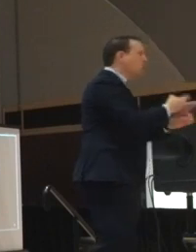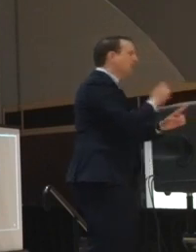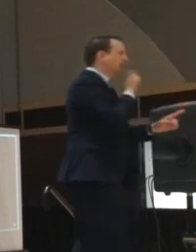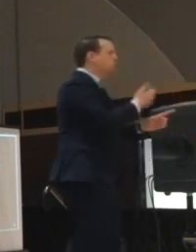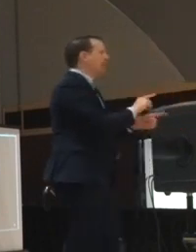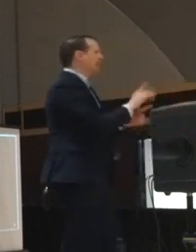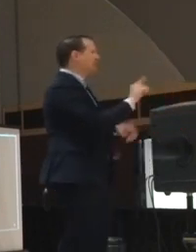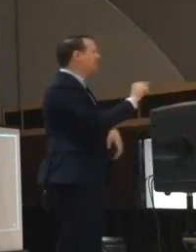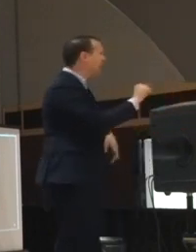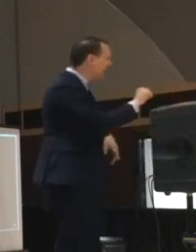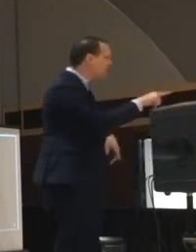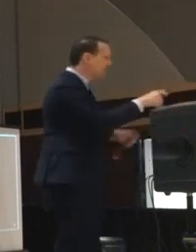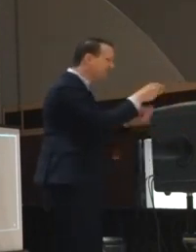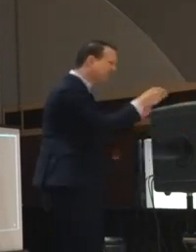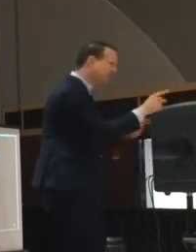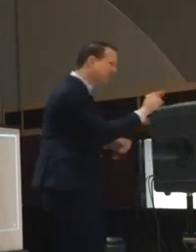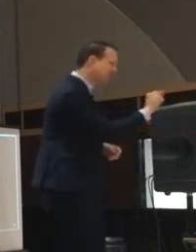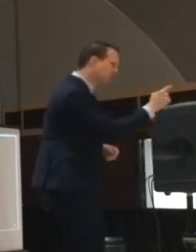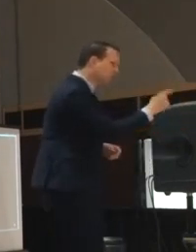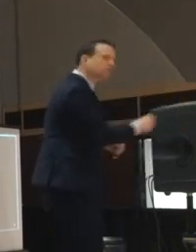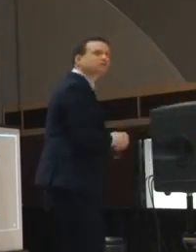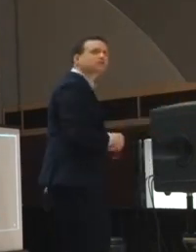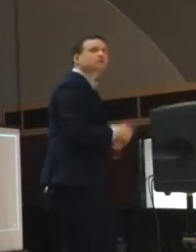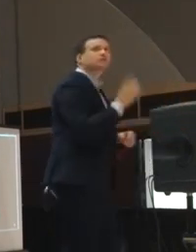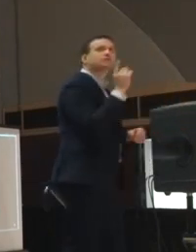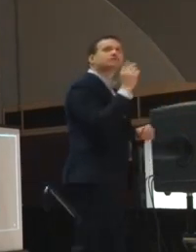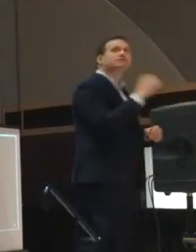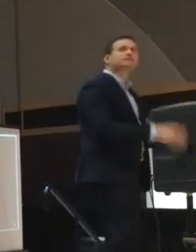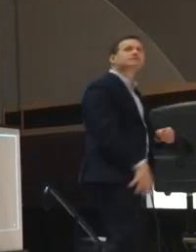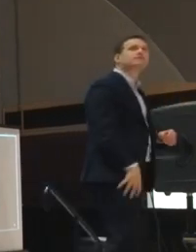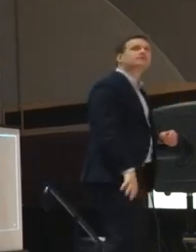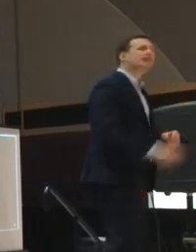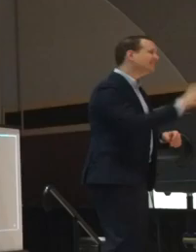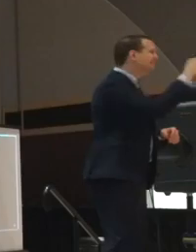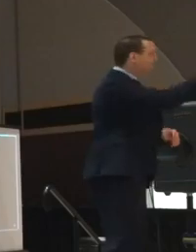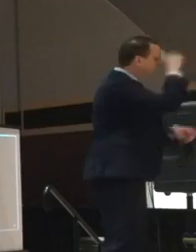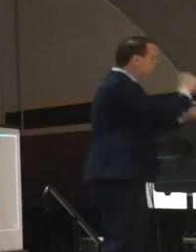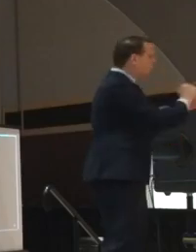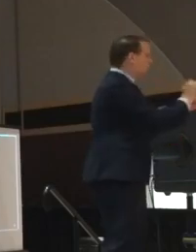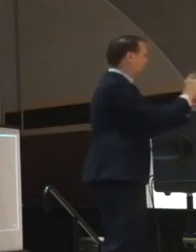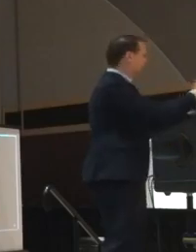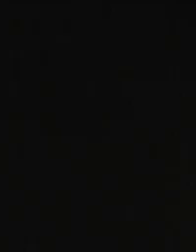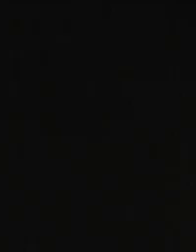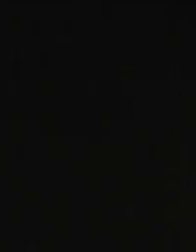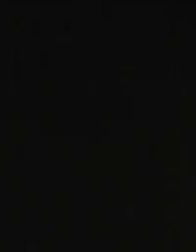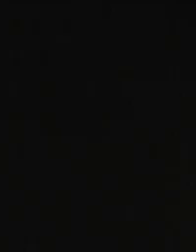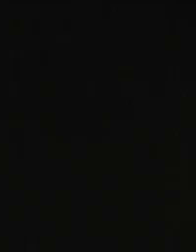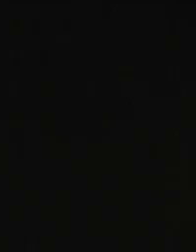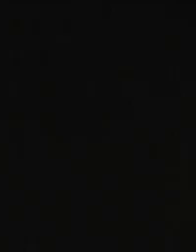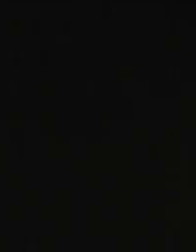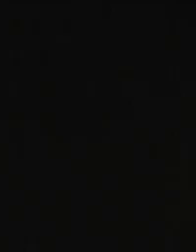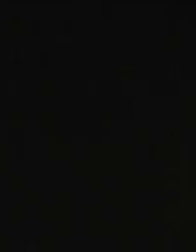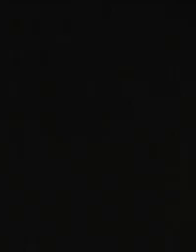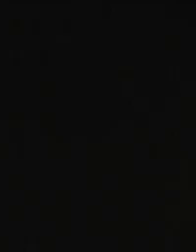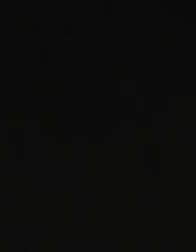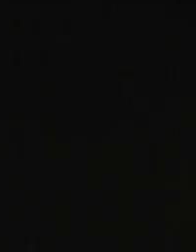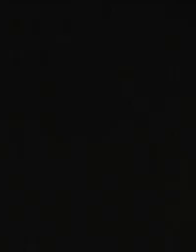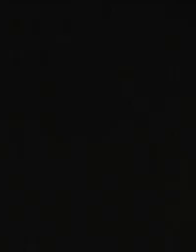data you put into it. All right, here are some tips for working with minds that are different. I got a small